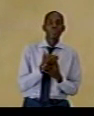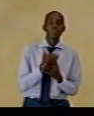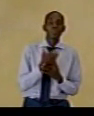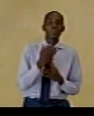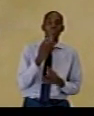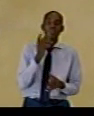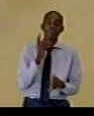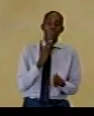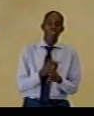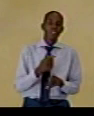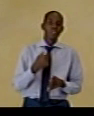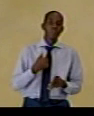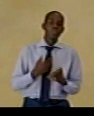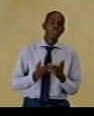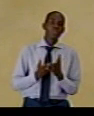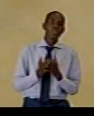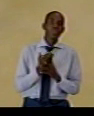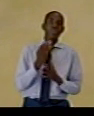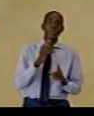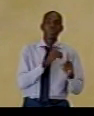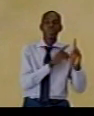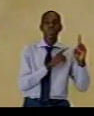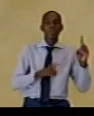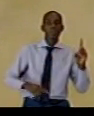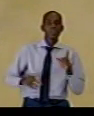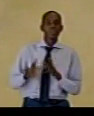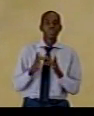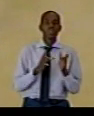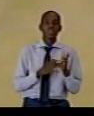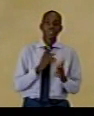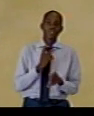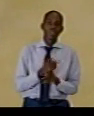Keep me through, keep me through.